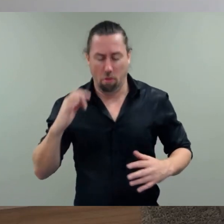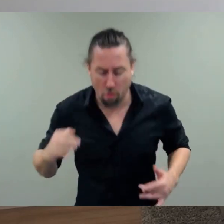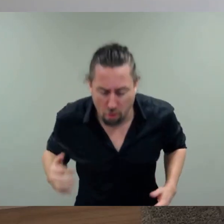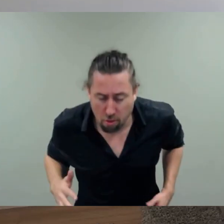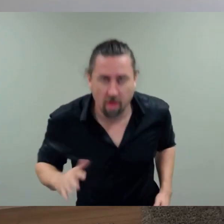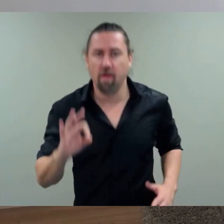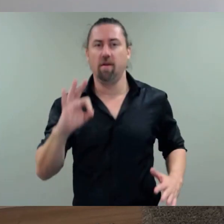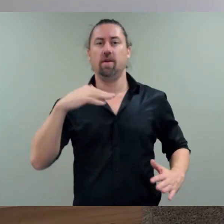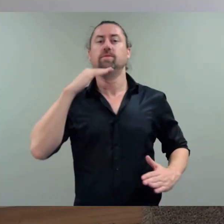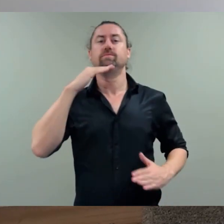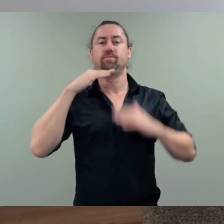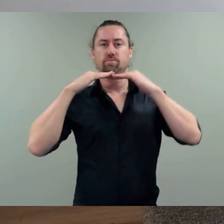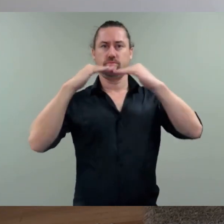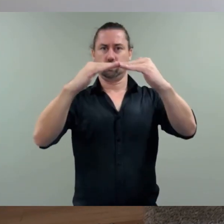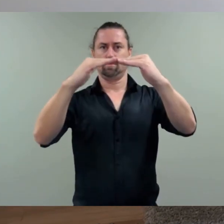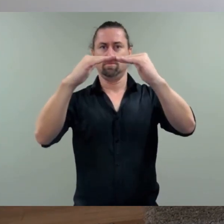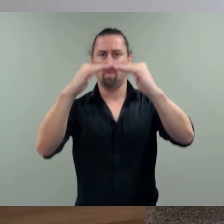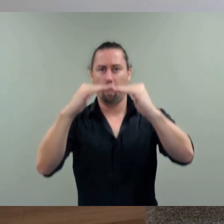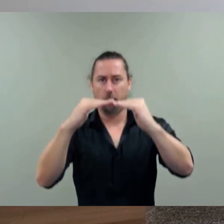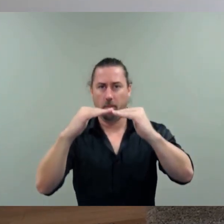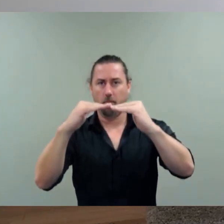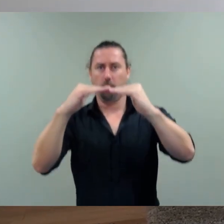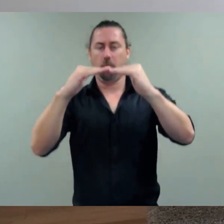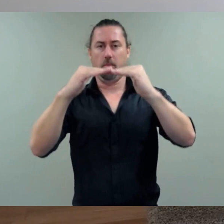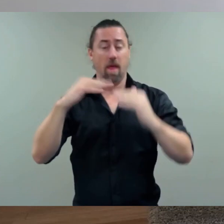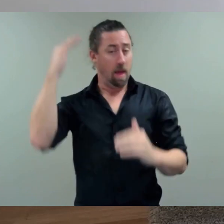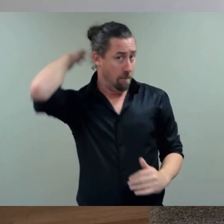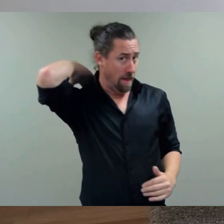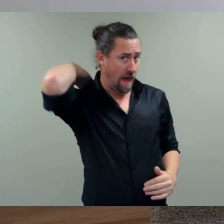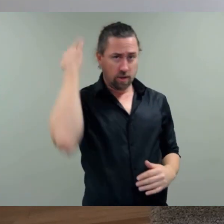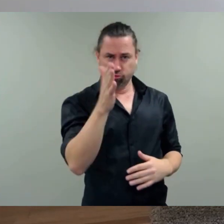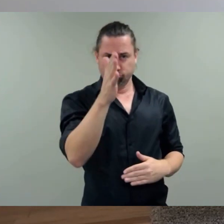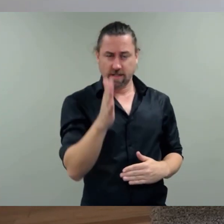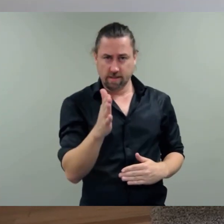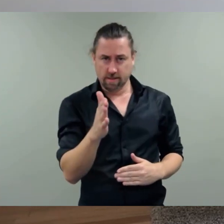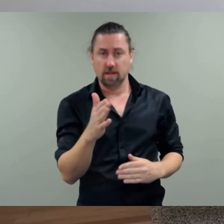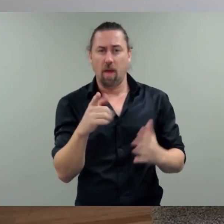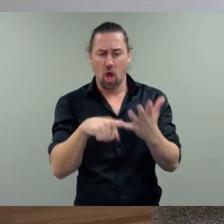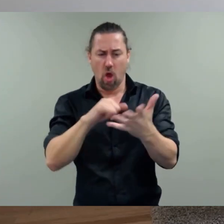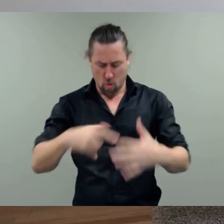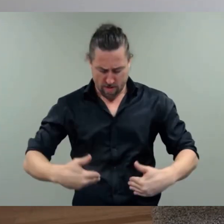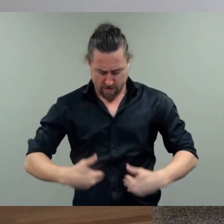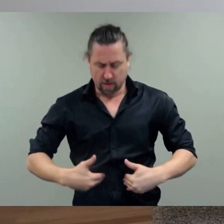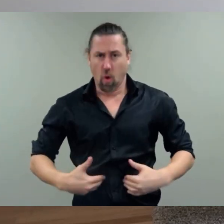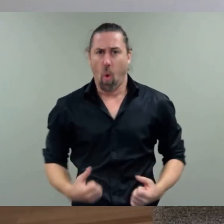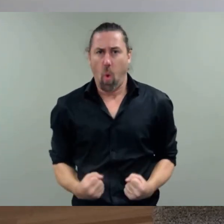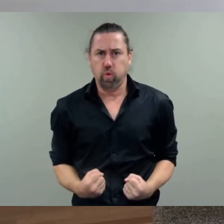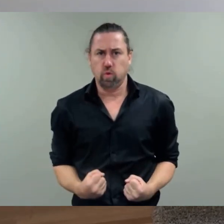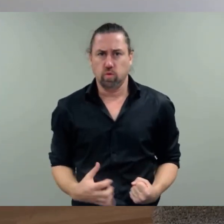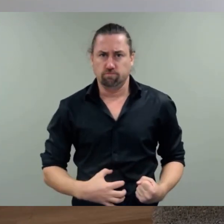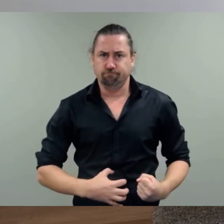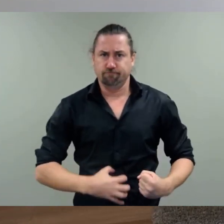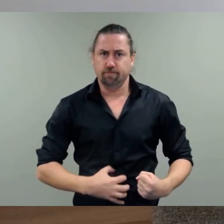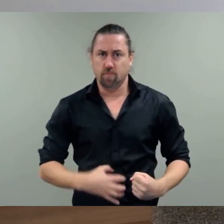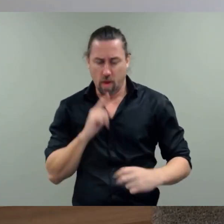keep your chin up and facing forward throughout the entire movement. Keep your back nice and straight by engaging those core muscles as